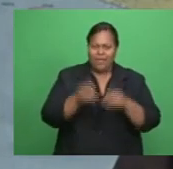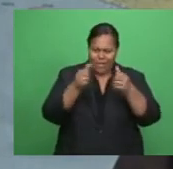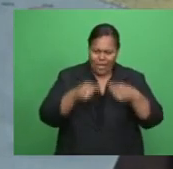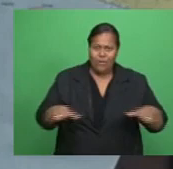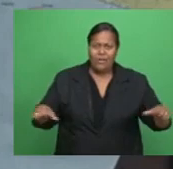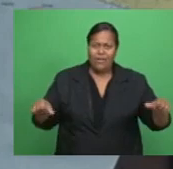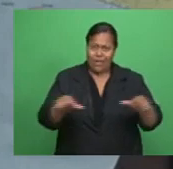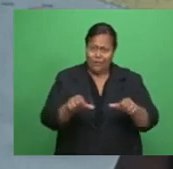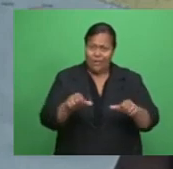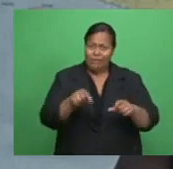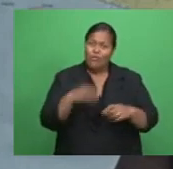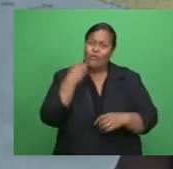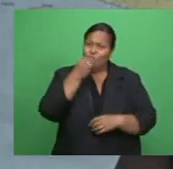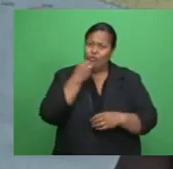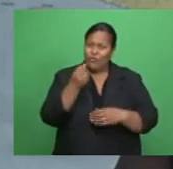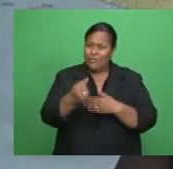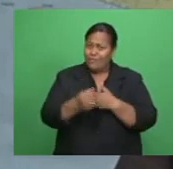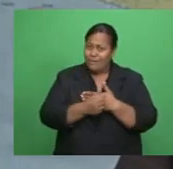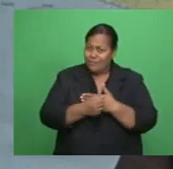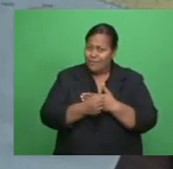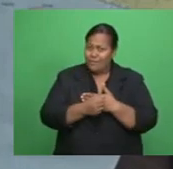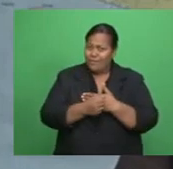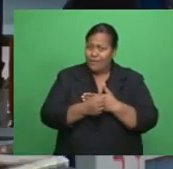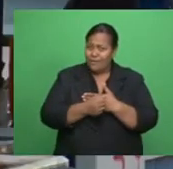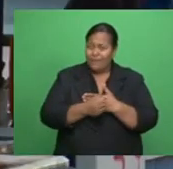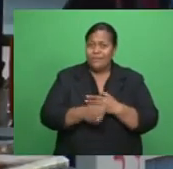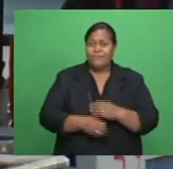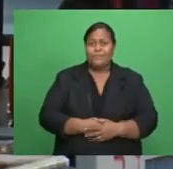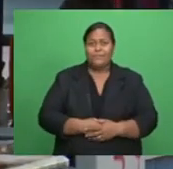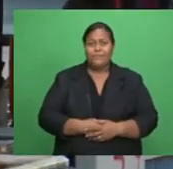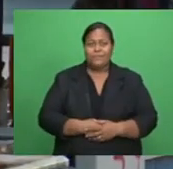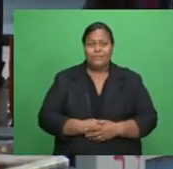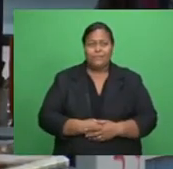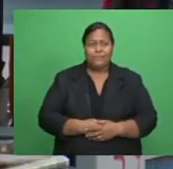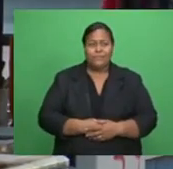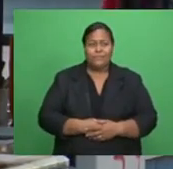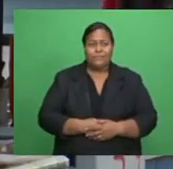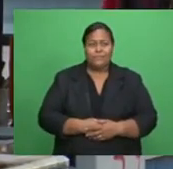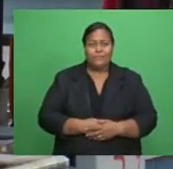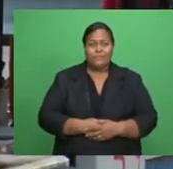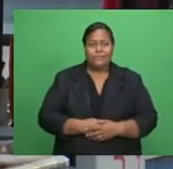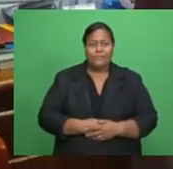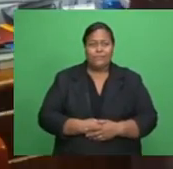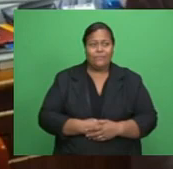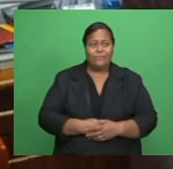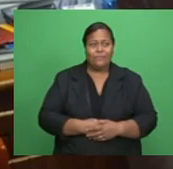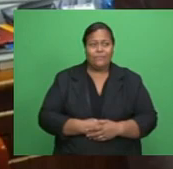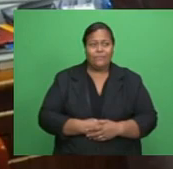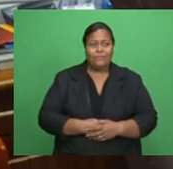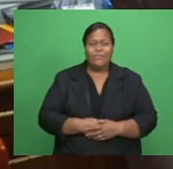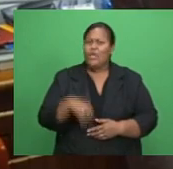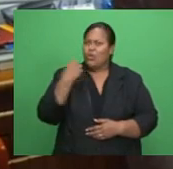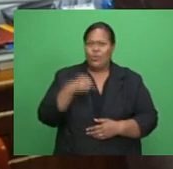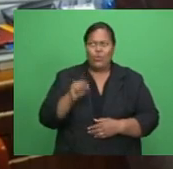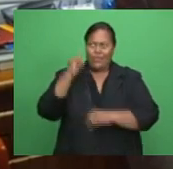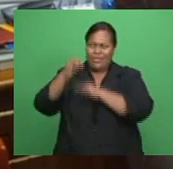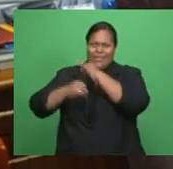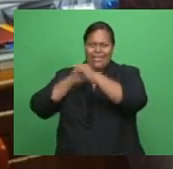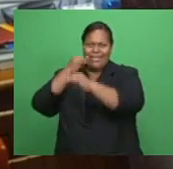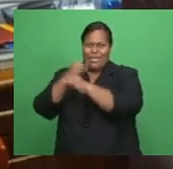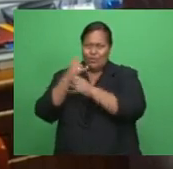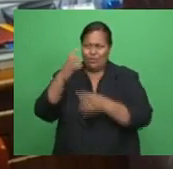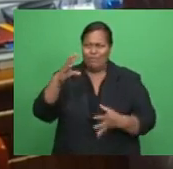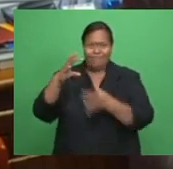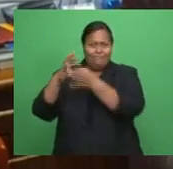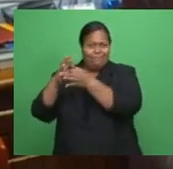for food security, both in tilapia and prawns. Semikoroy Lavisau says with no overseas engagements at the